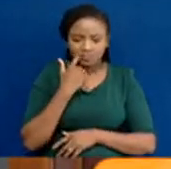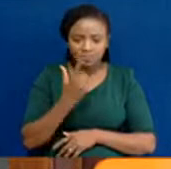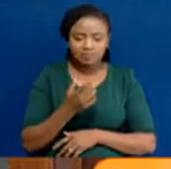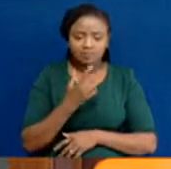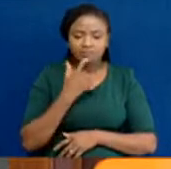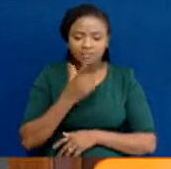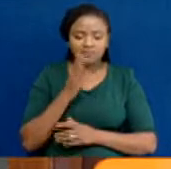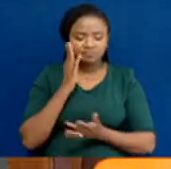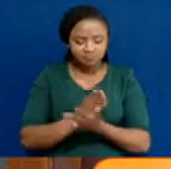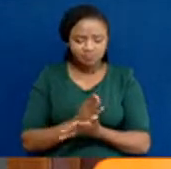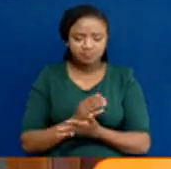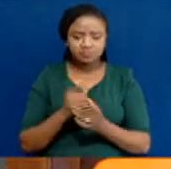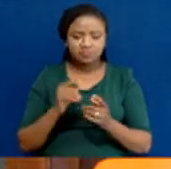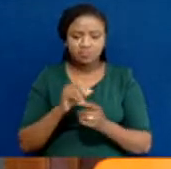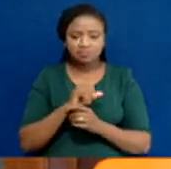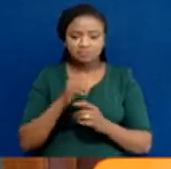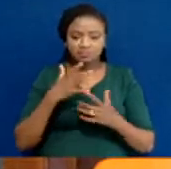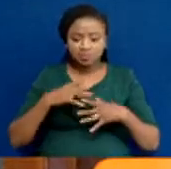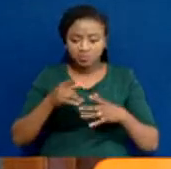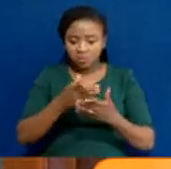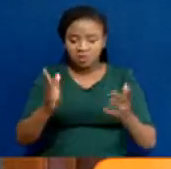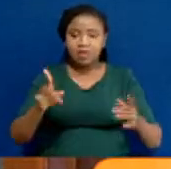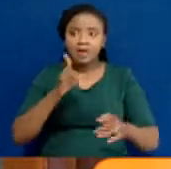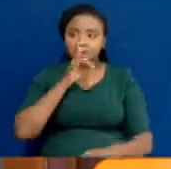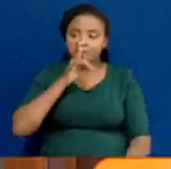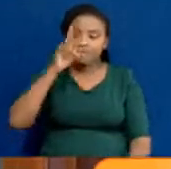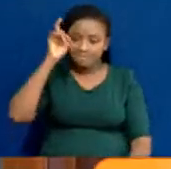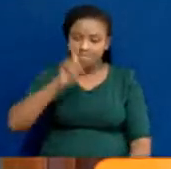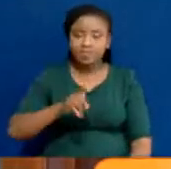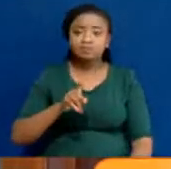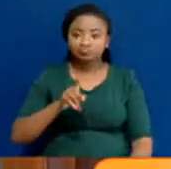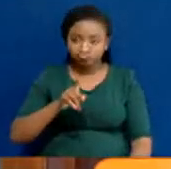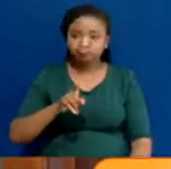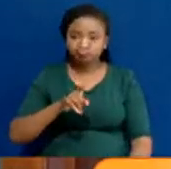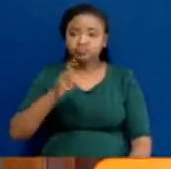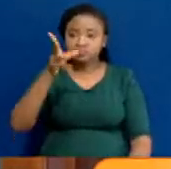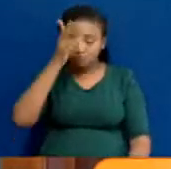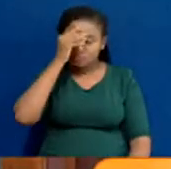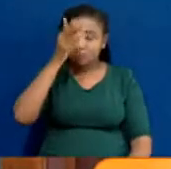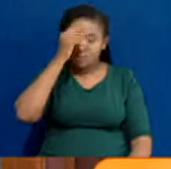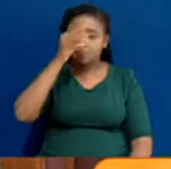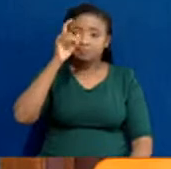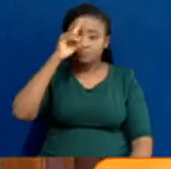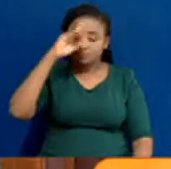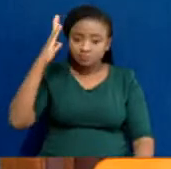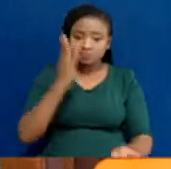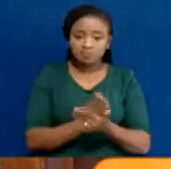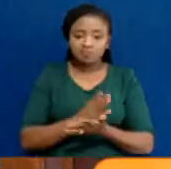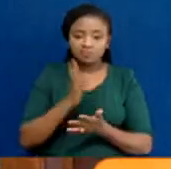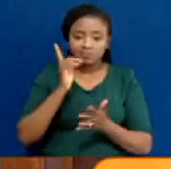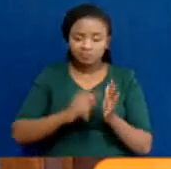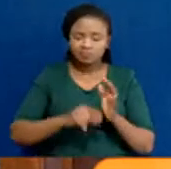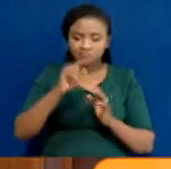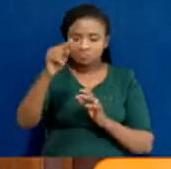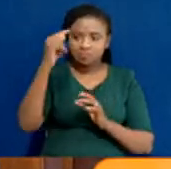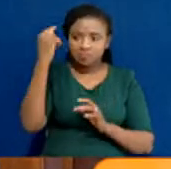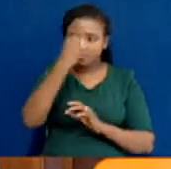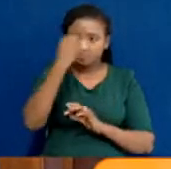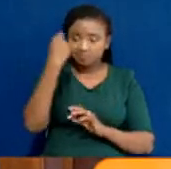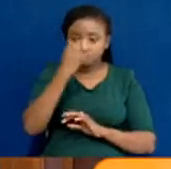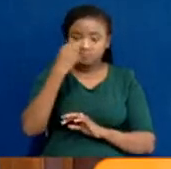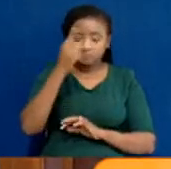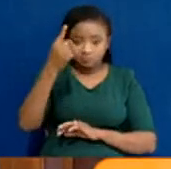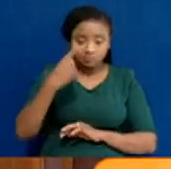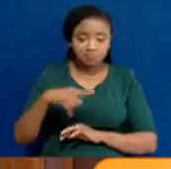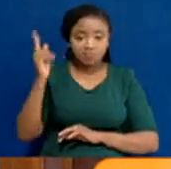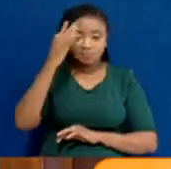the reverend. Yes. Because of obvious, people believe that what he says is the final, because